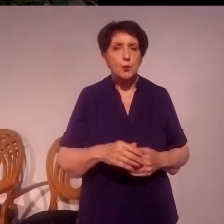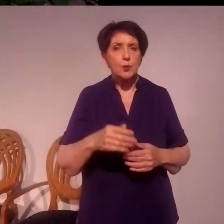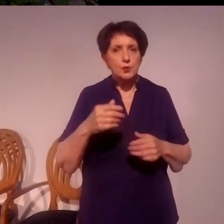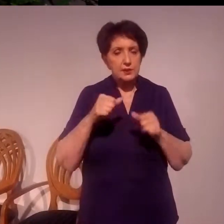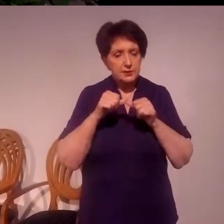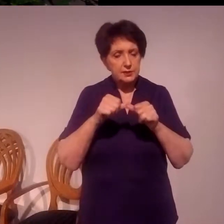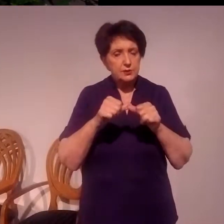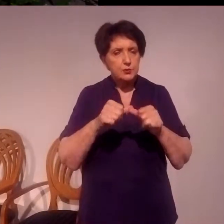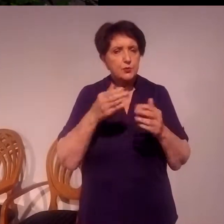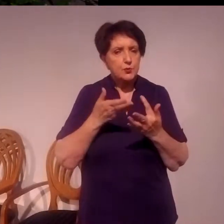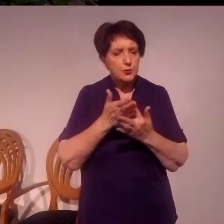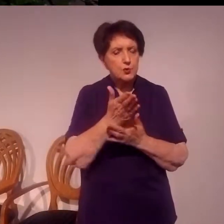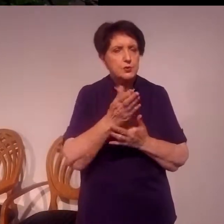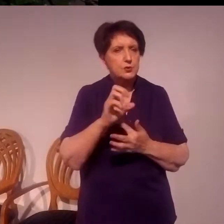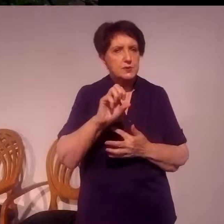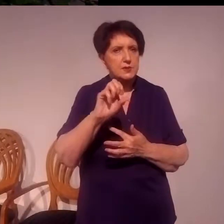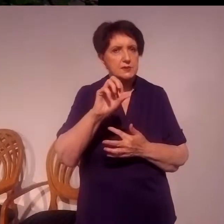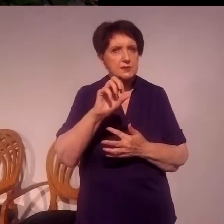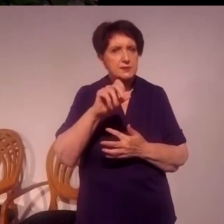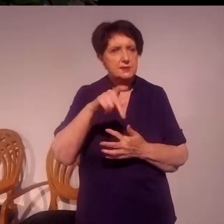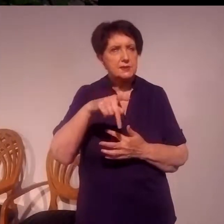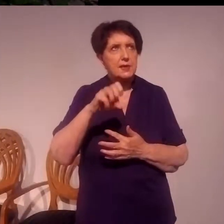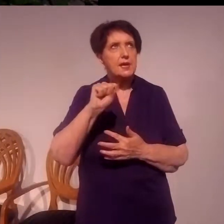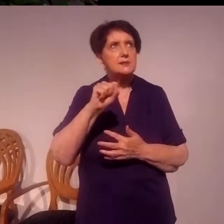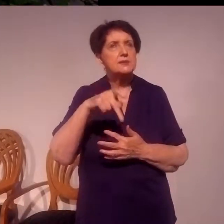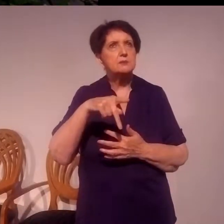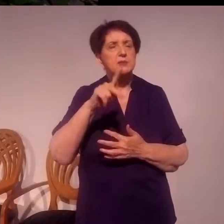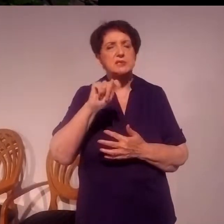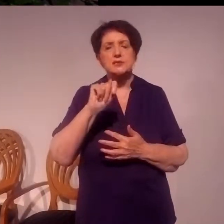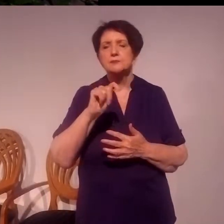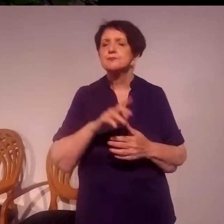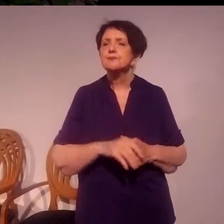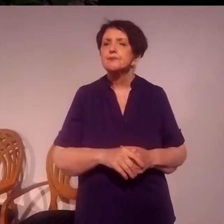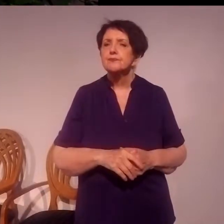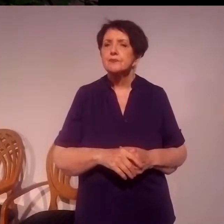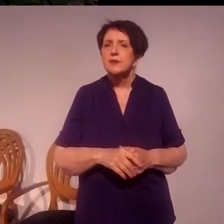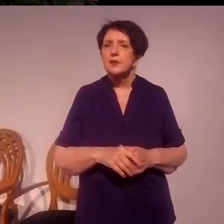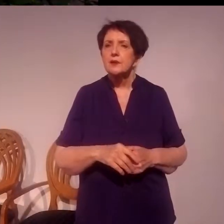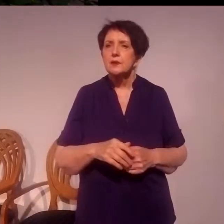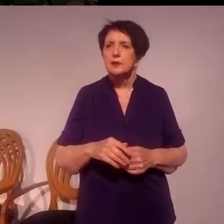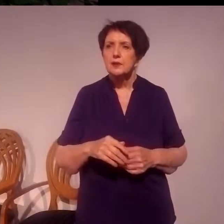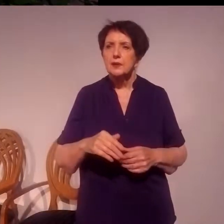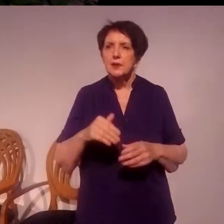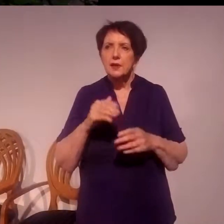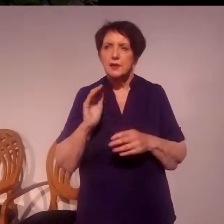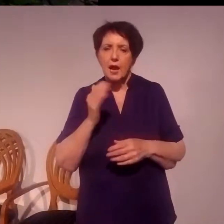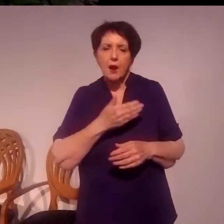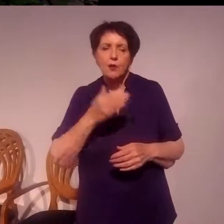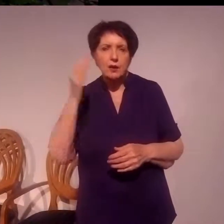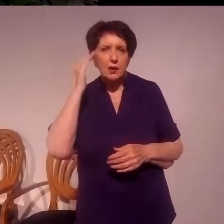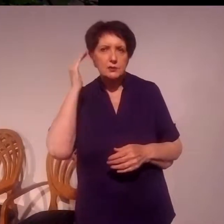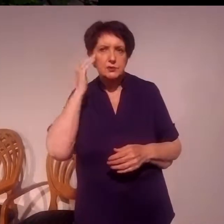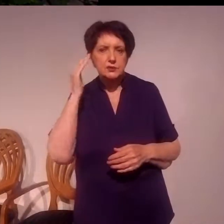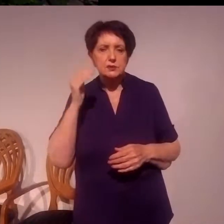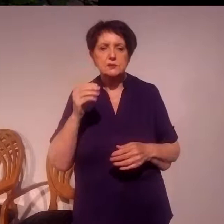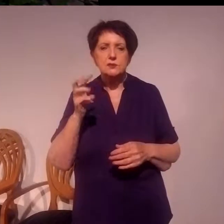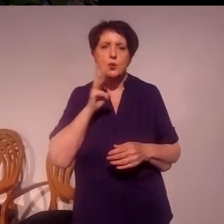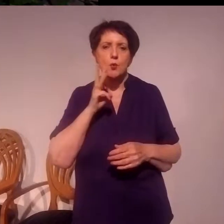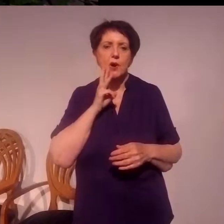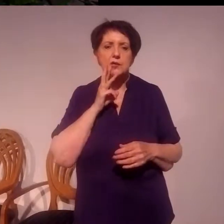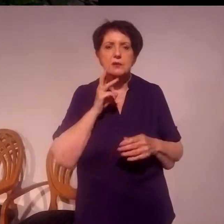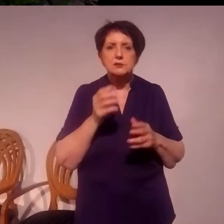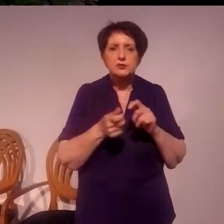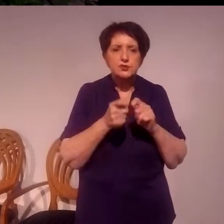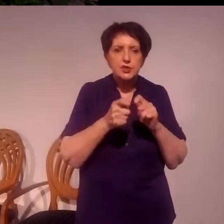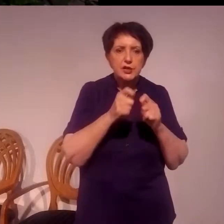this month. And all these drops of water are doing their thing. And our consciousness, you could start that, and they will,